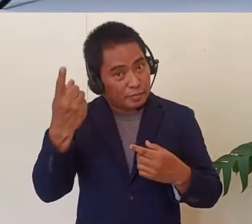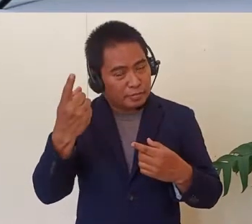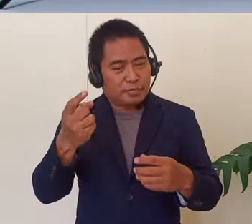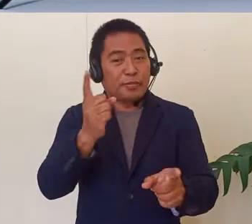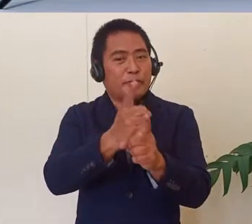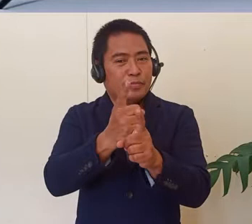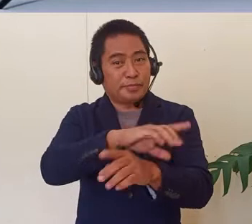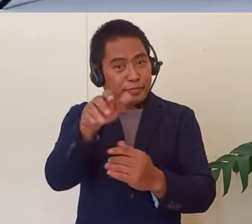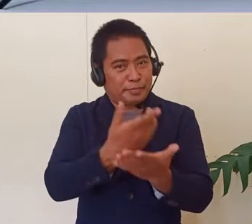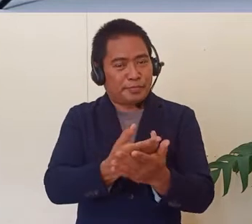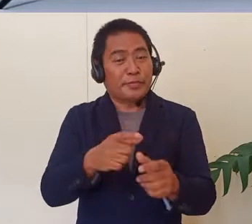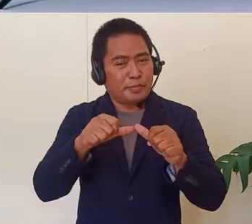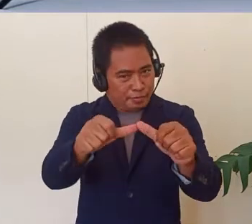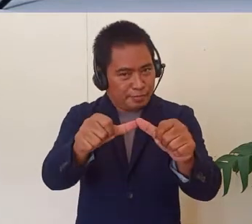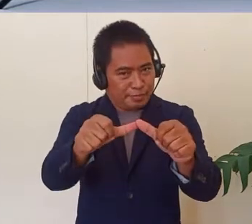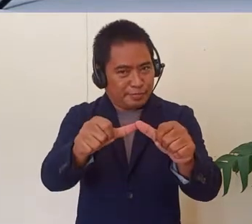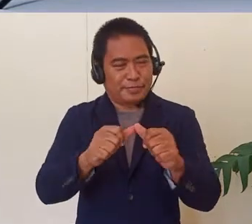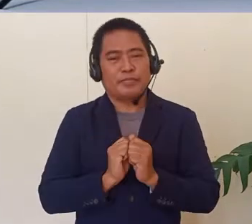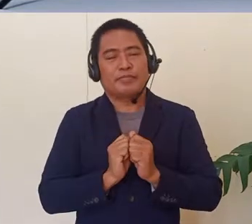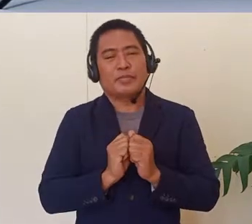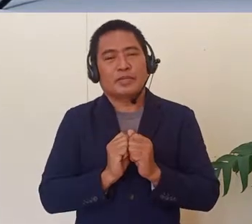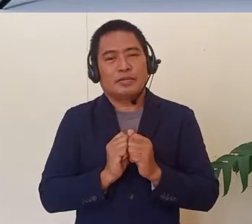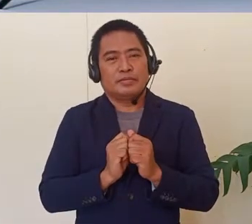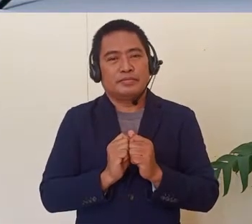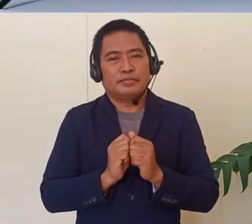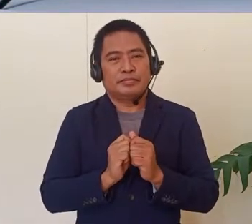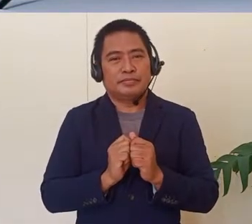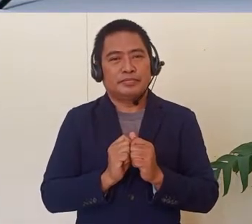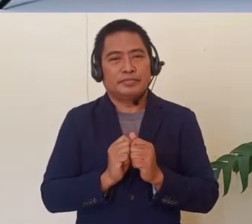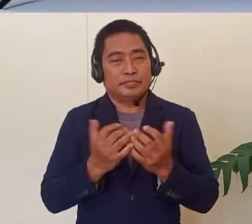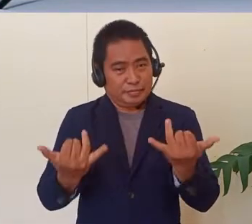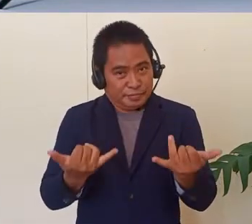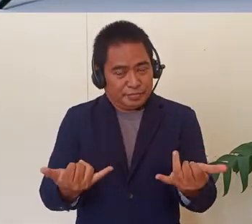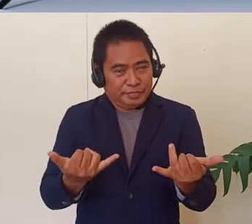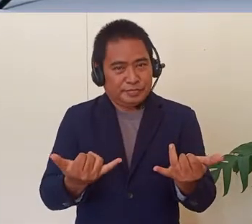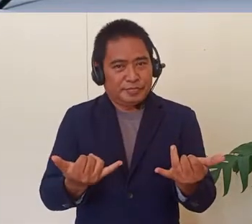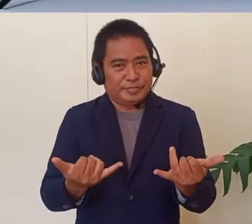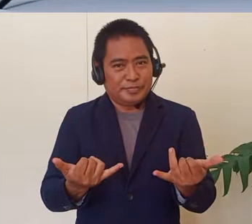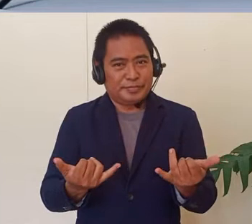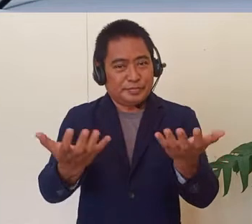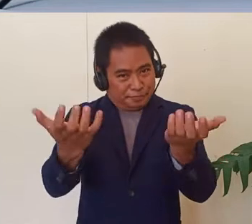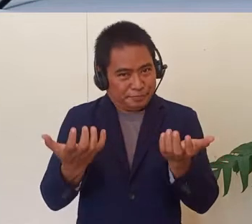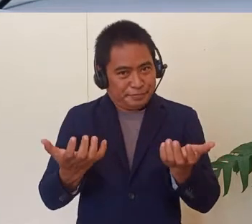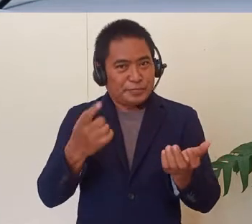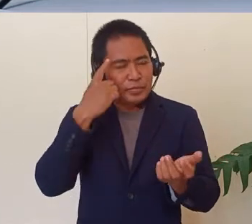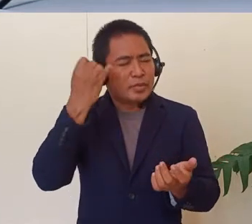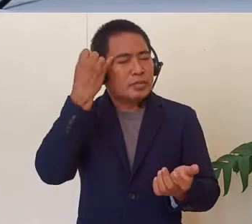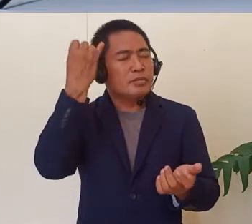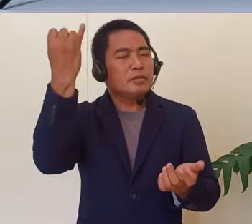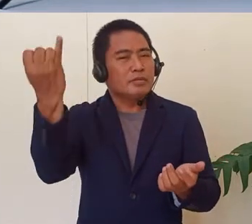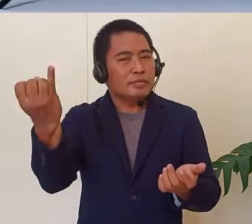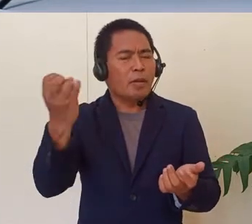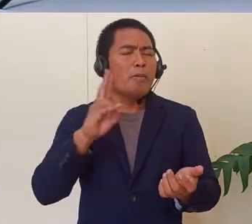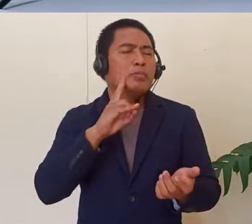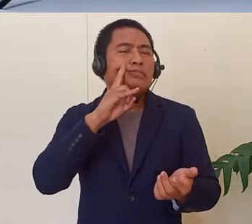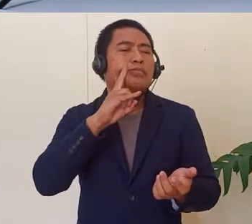At this moment, I want you to imagine vinegar. How many faces do you see?